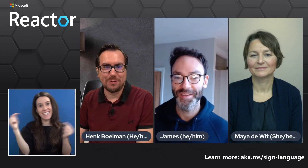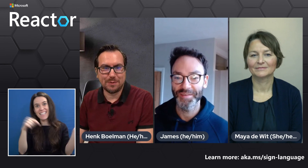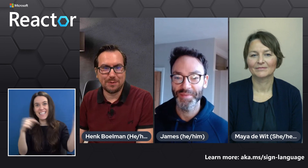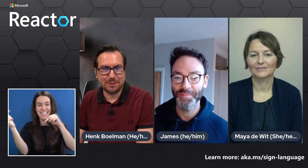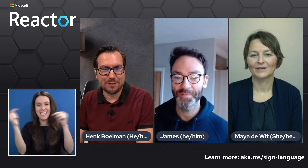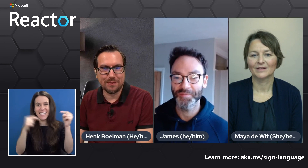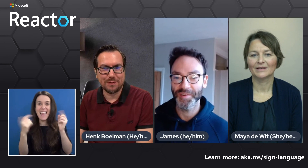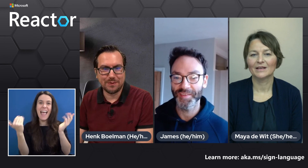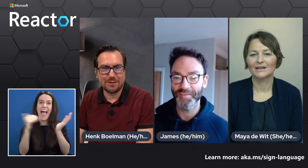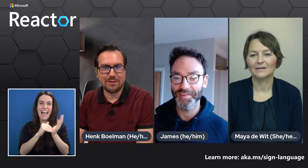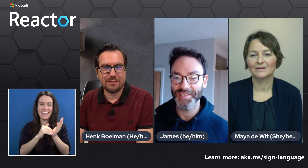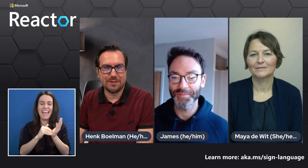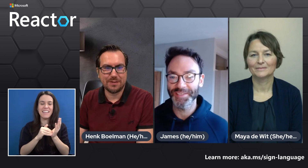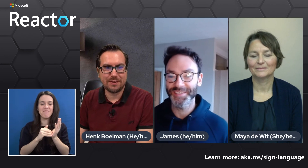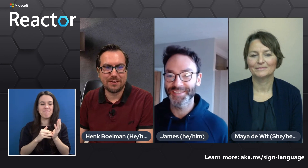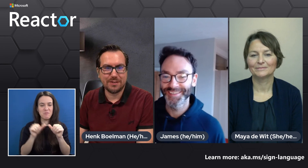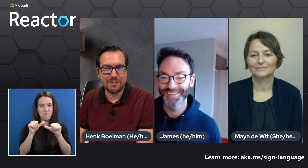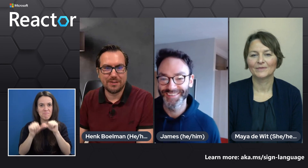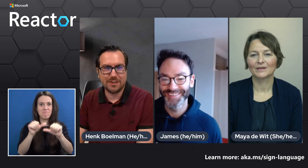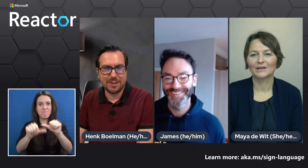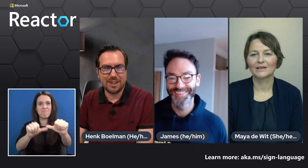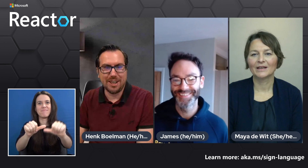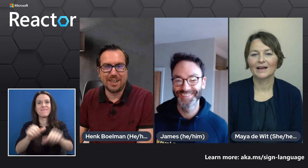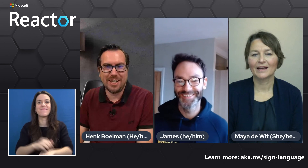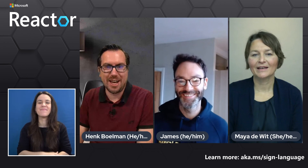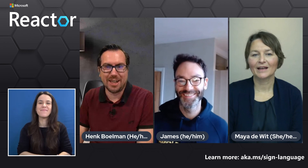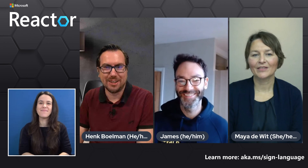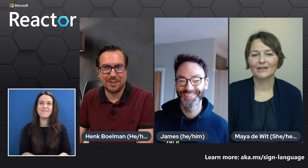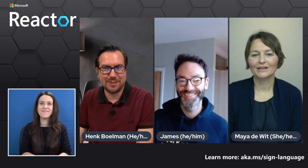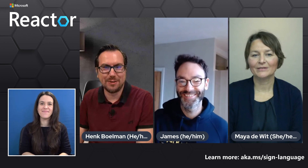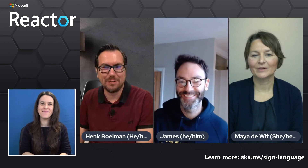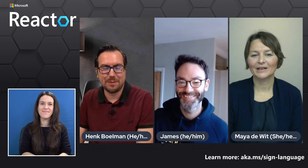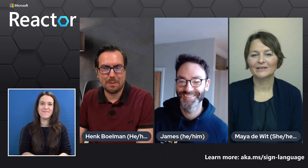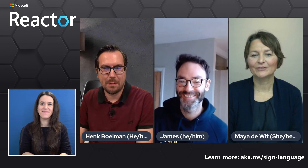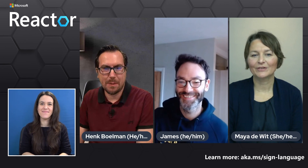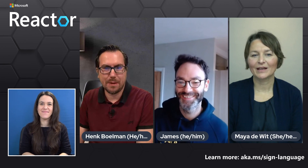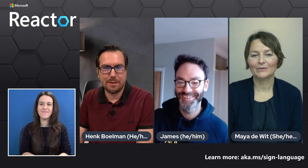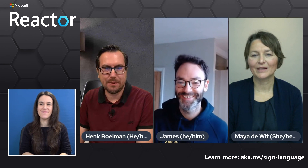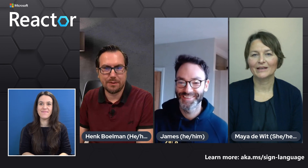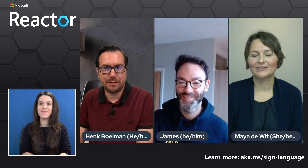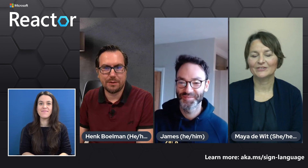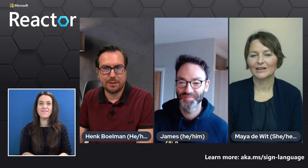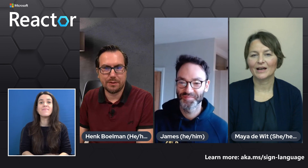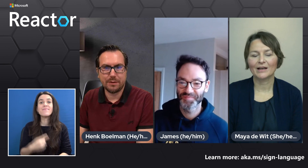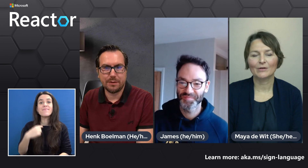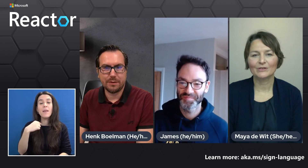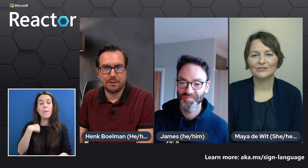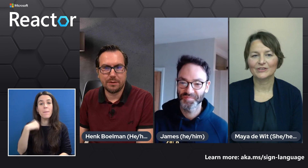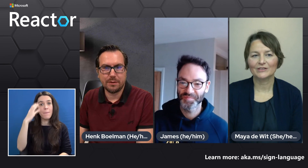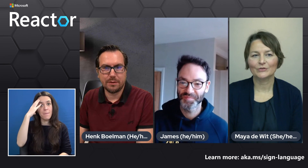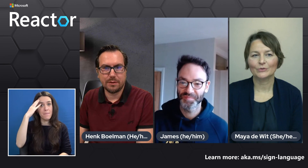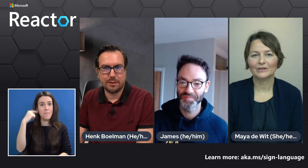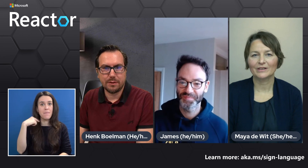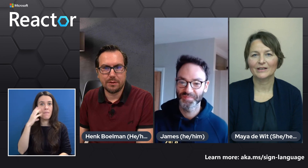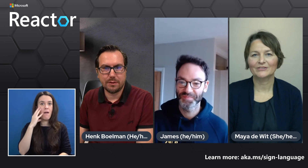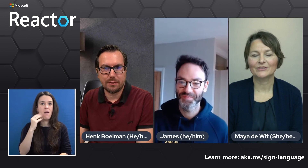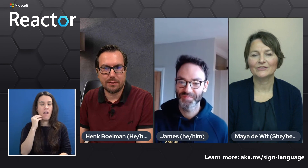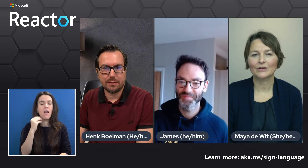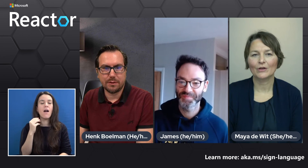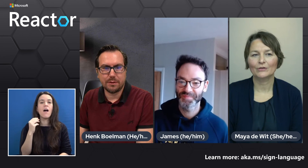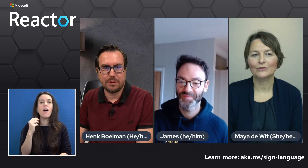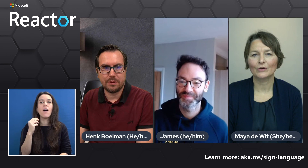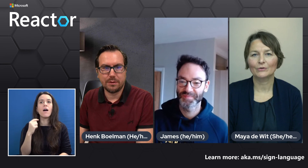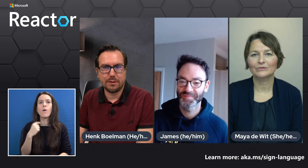that. People can bring their own sandwiches. Yeah, and I think related to that, what Henk is saying, I always say to